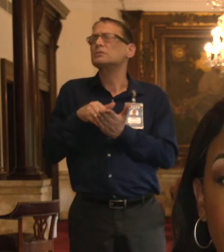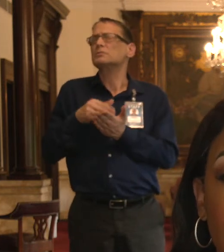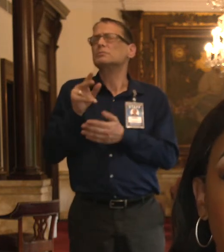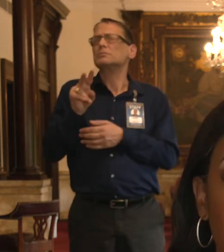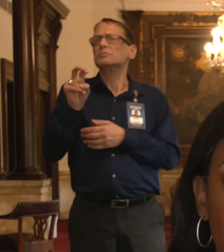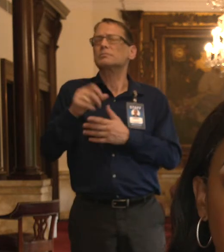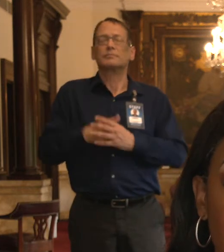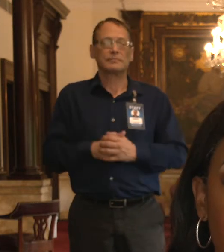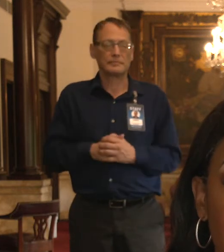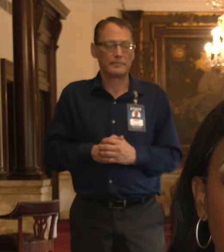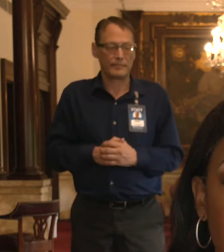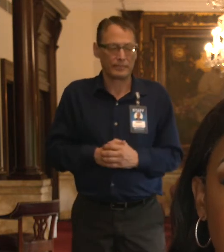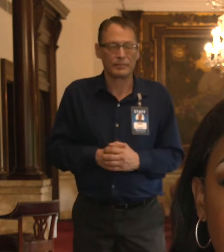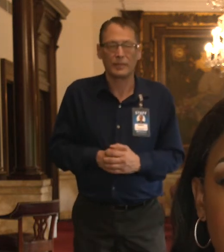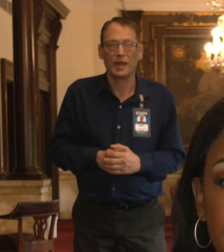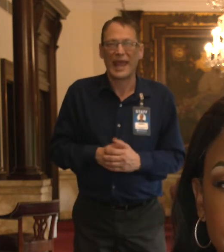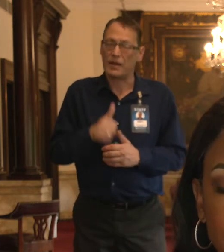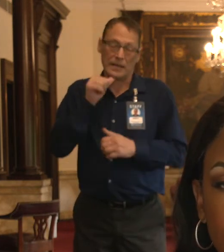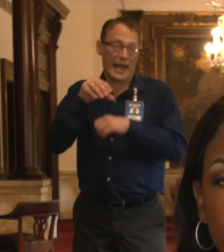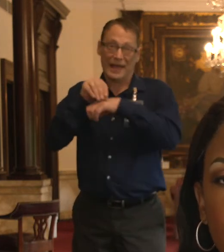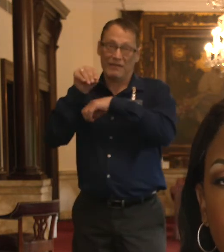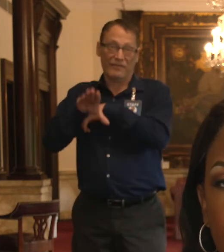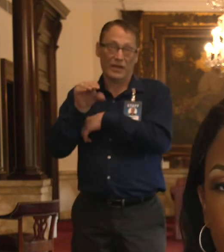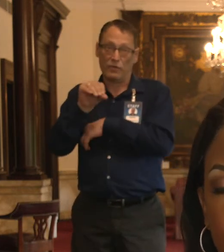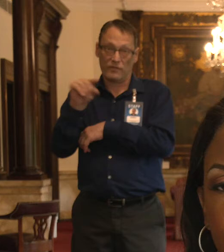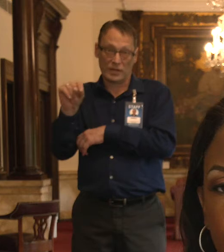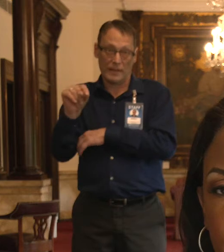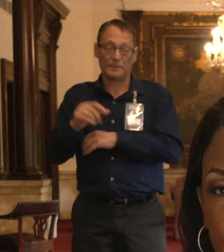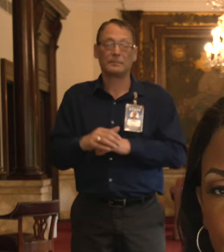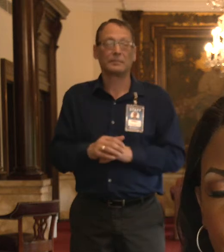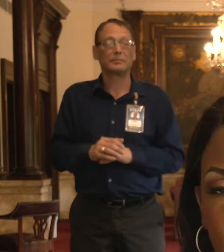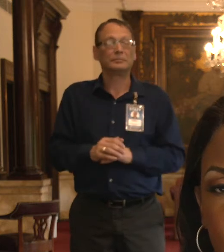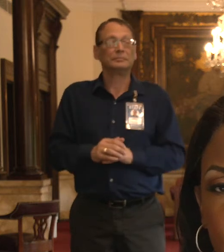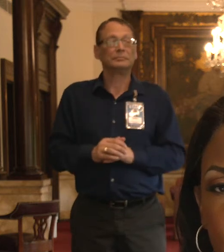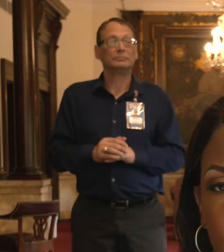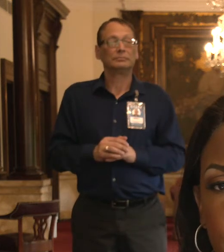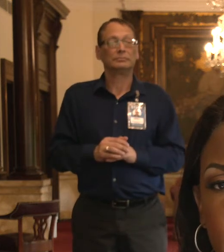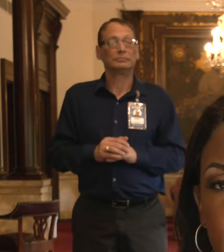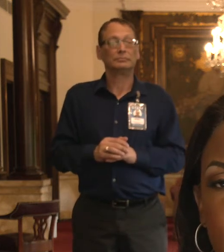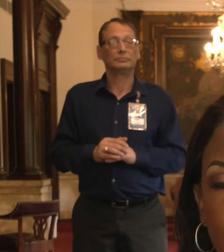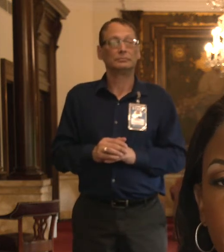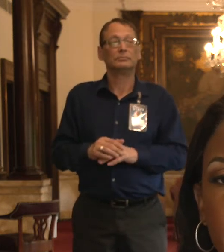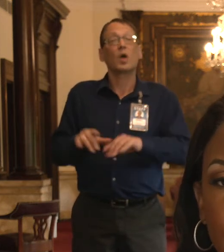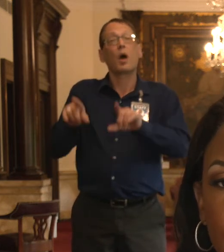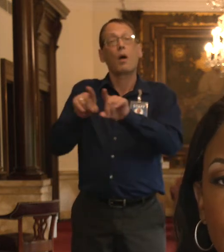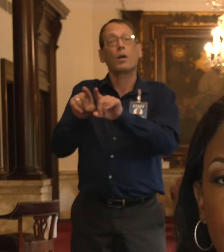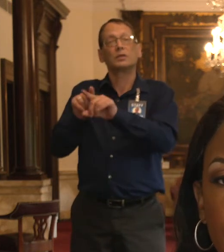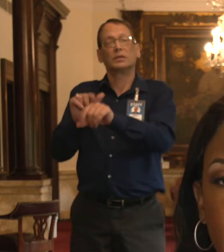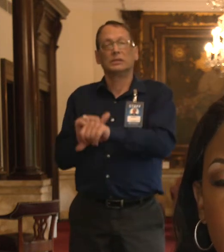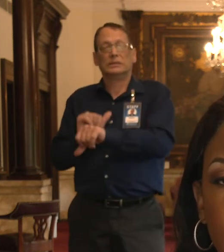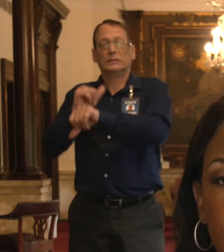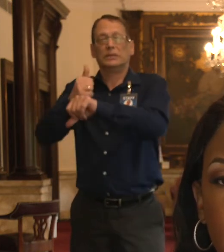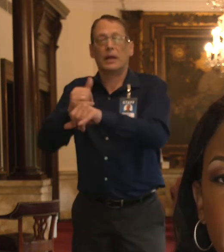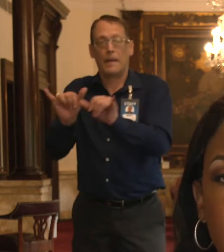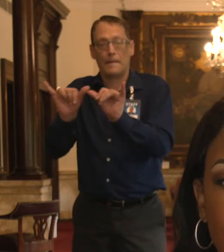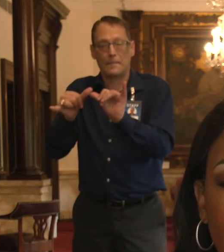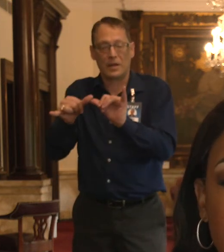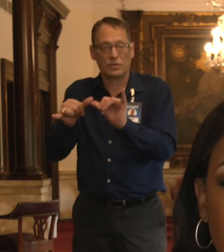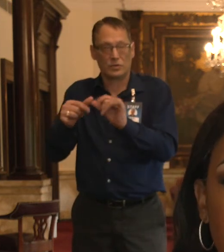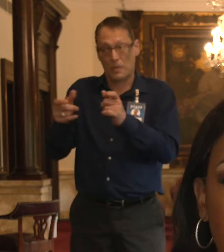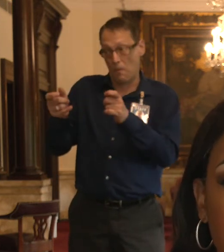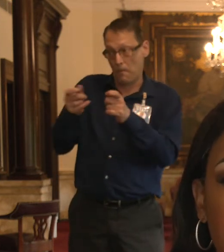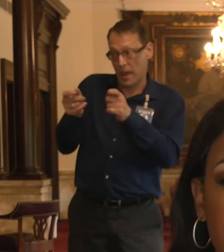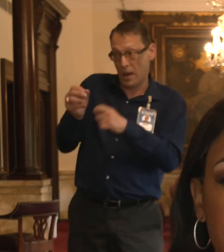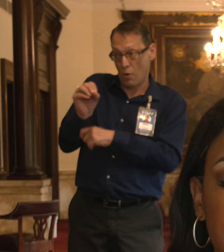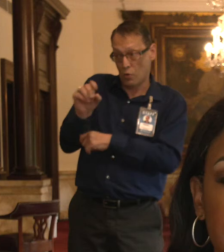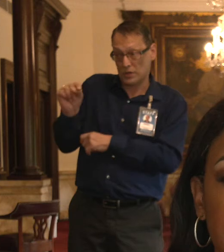So this shouldn't affect overtime, but also we're going to put in some more measures to try to manage